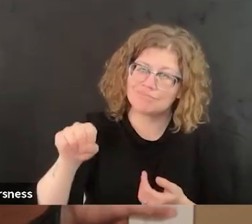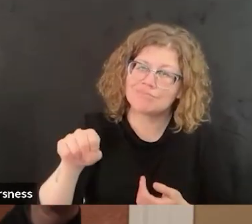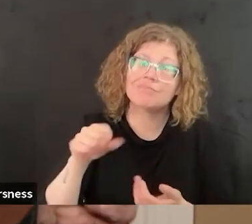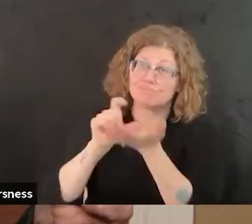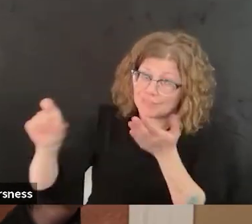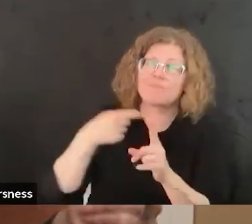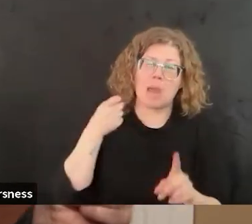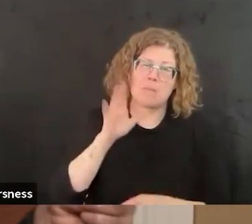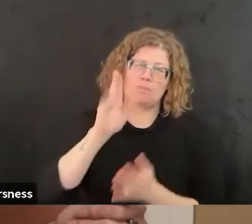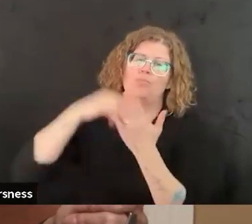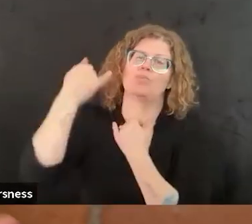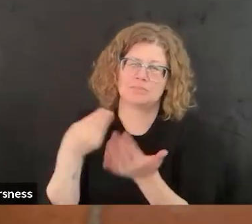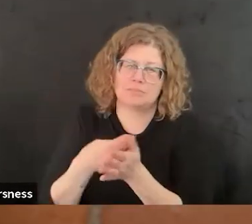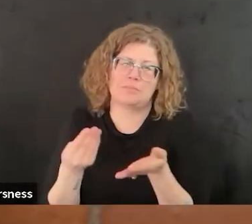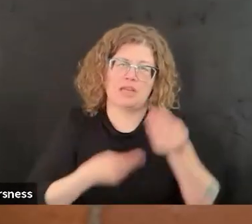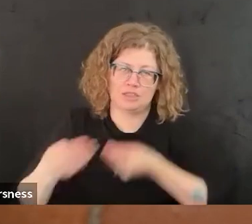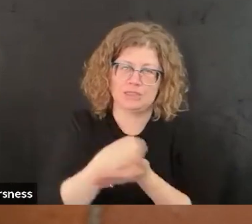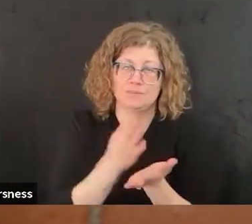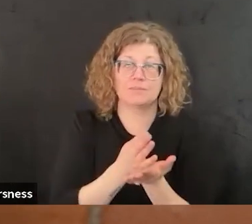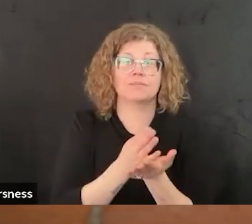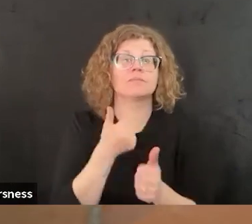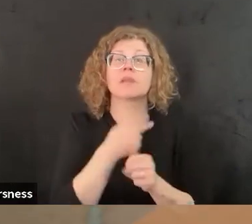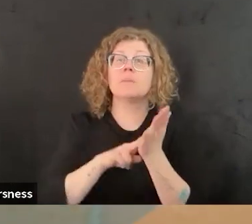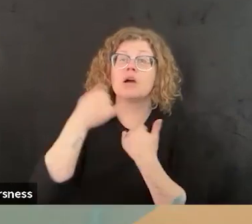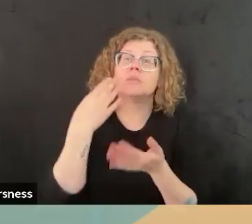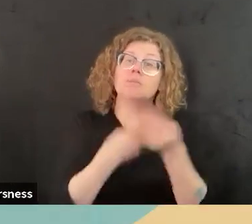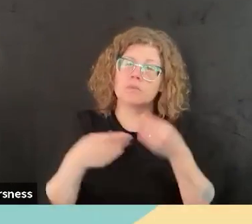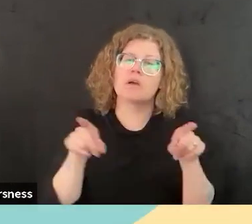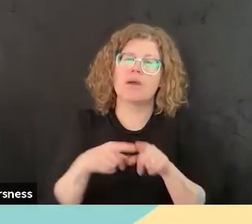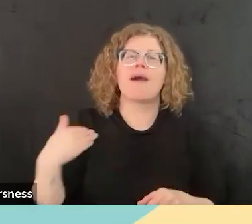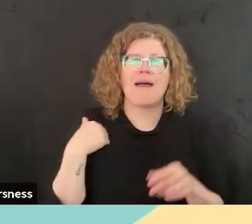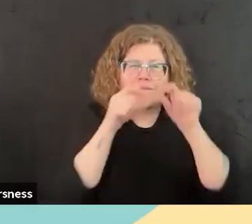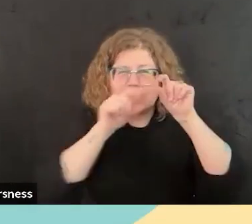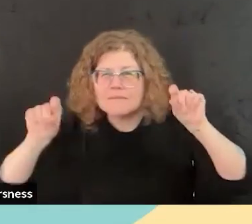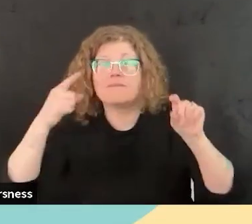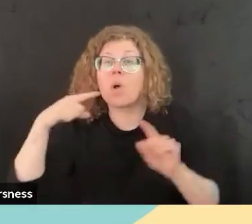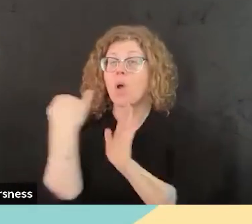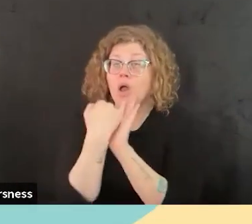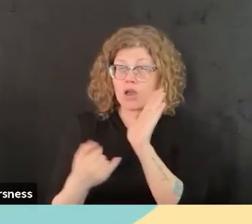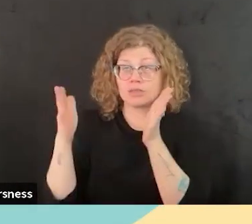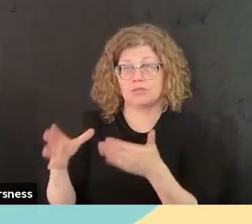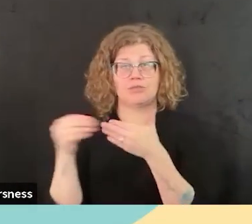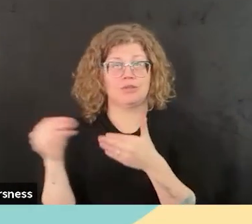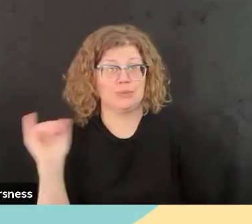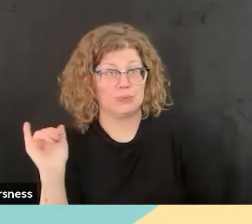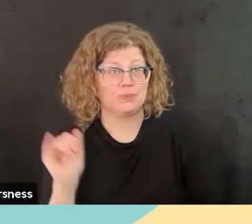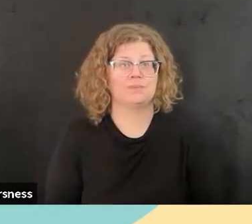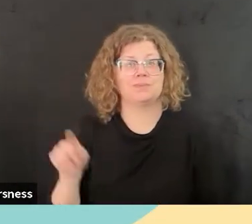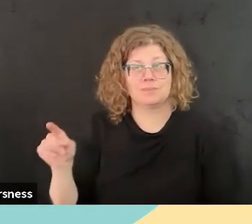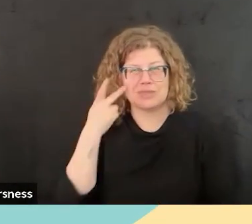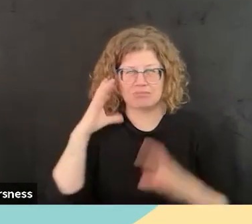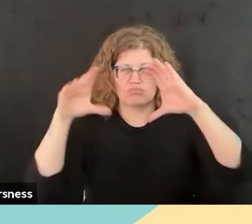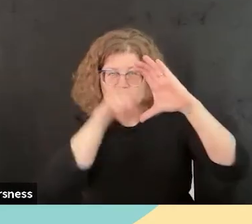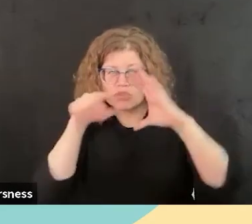of your overall project budget. Within your project budget, you reserve your artist budget. So that is the amount of money